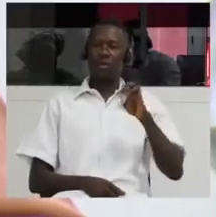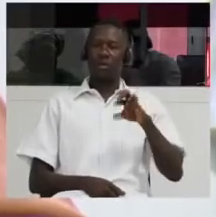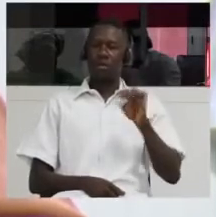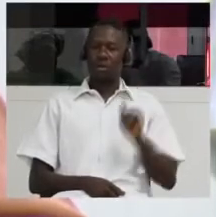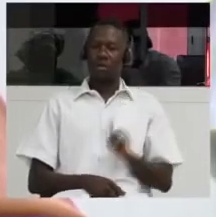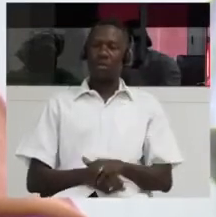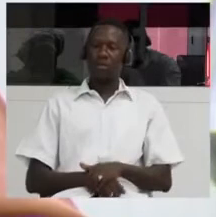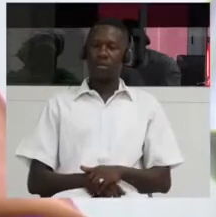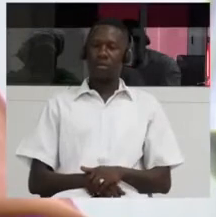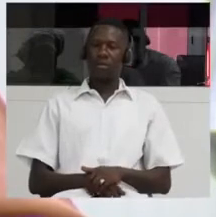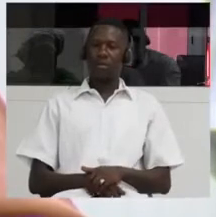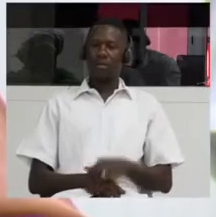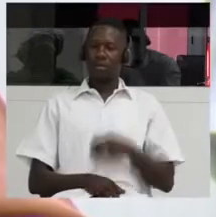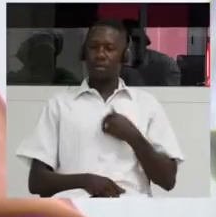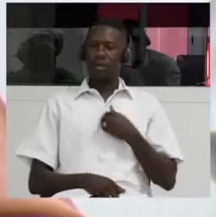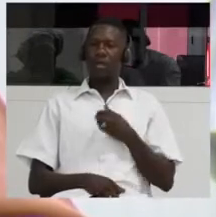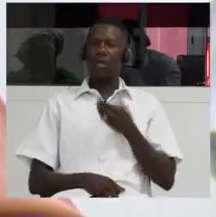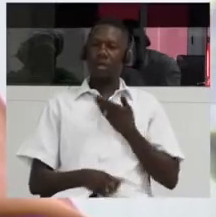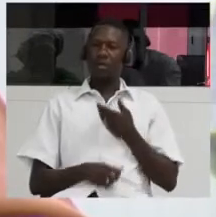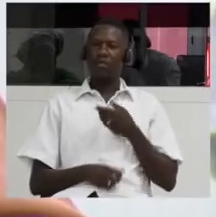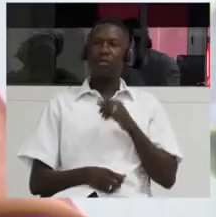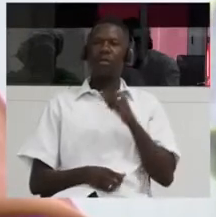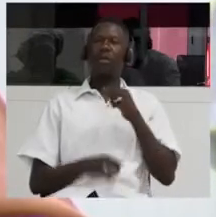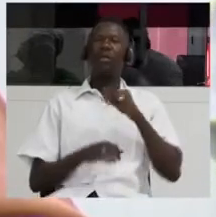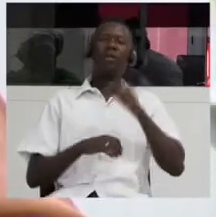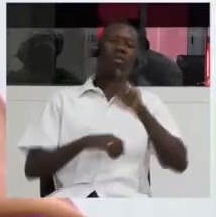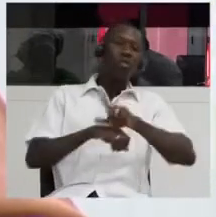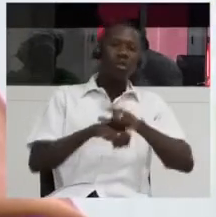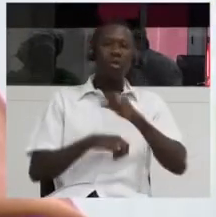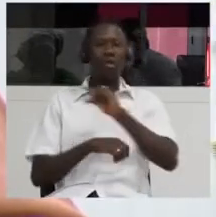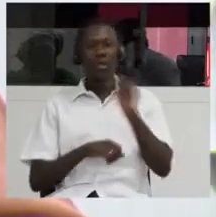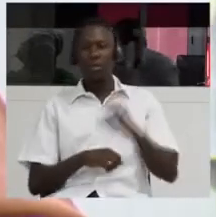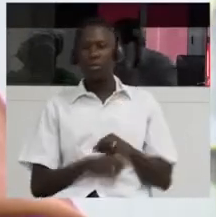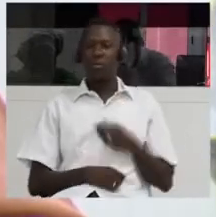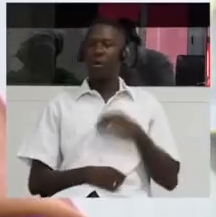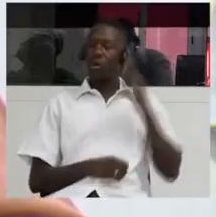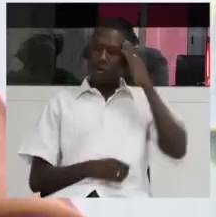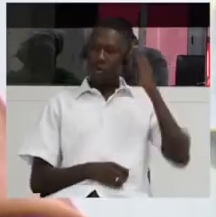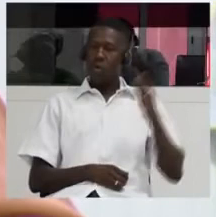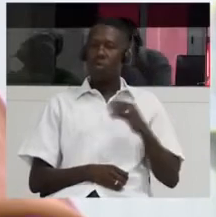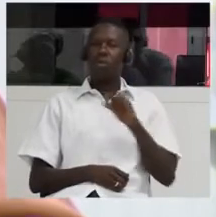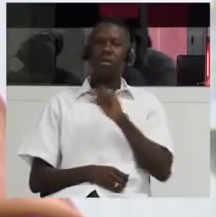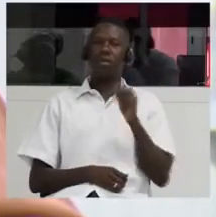army. My home name is Pa. In the army, I used to be called the assassin.